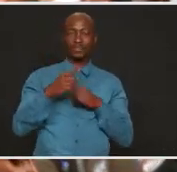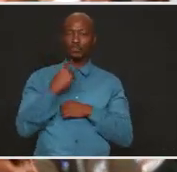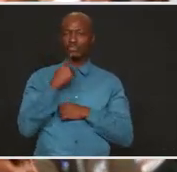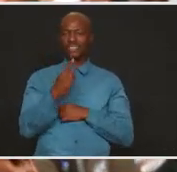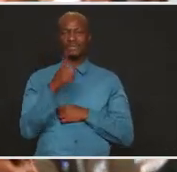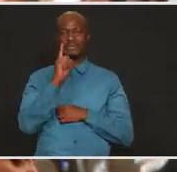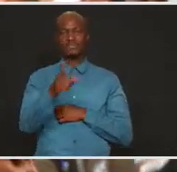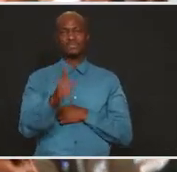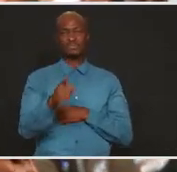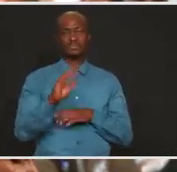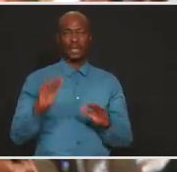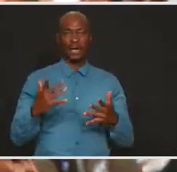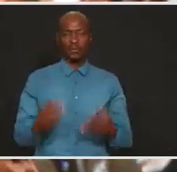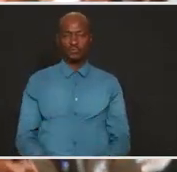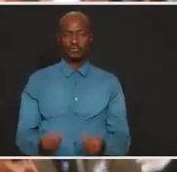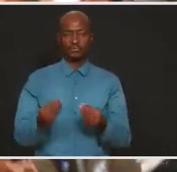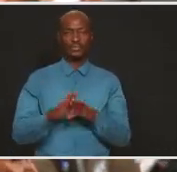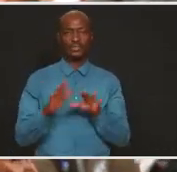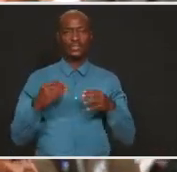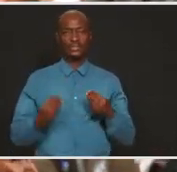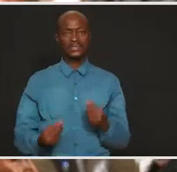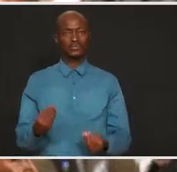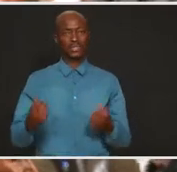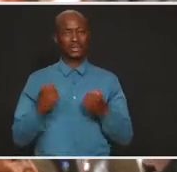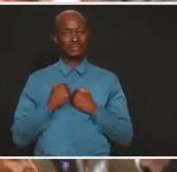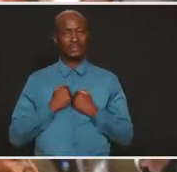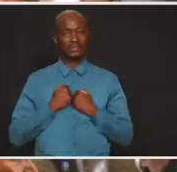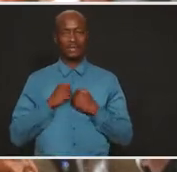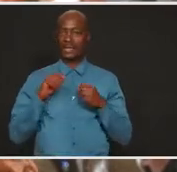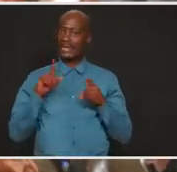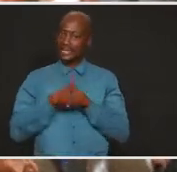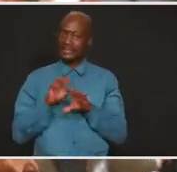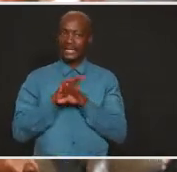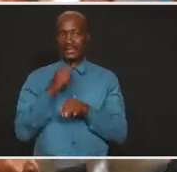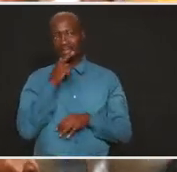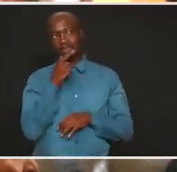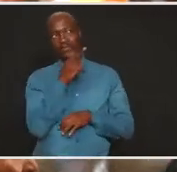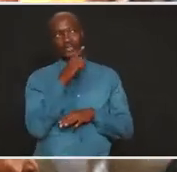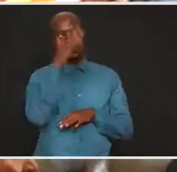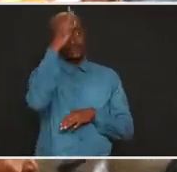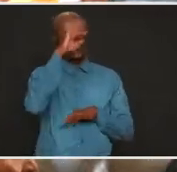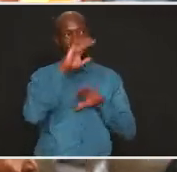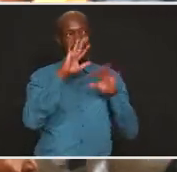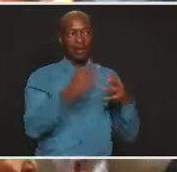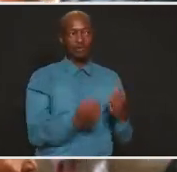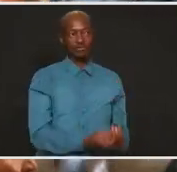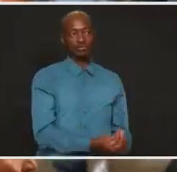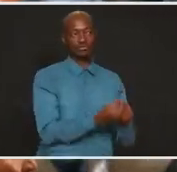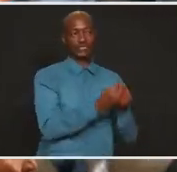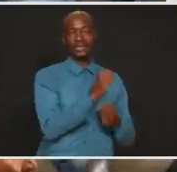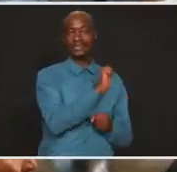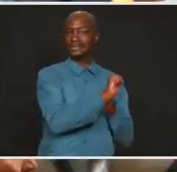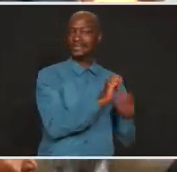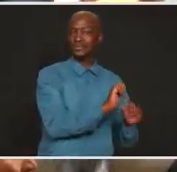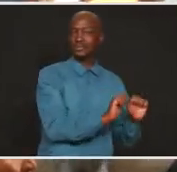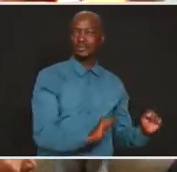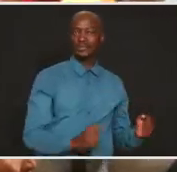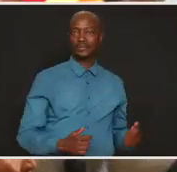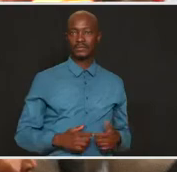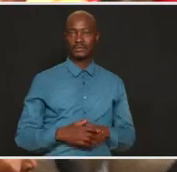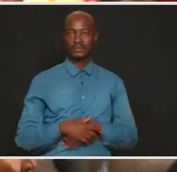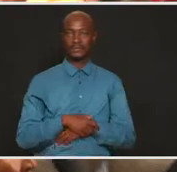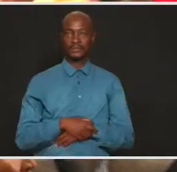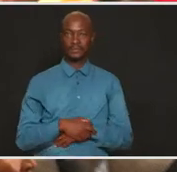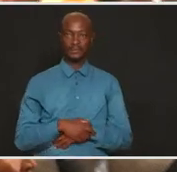to me how to raise my children just as I cannot dictate to you how to raise your child or your your